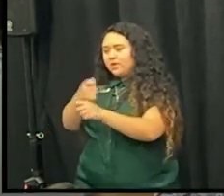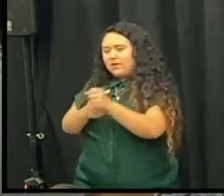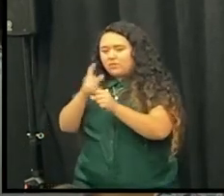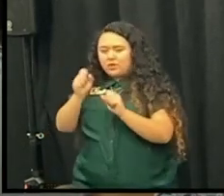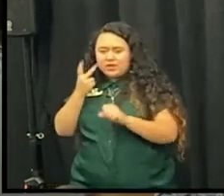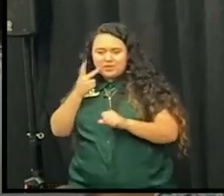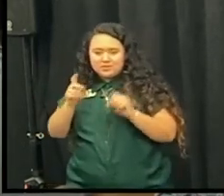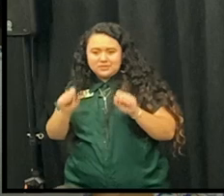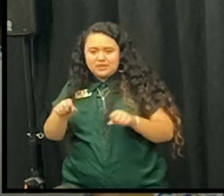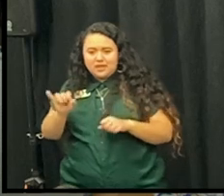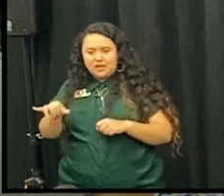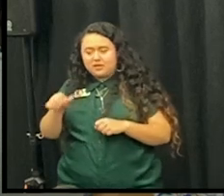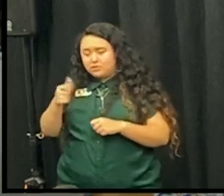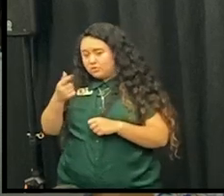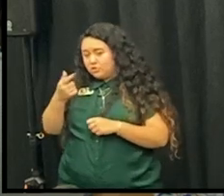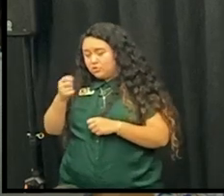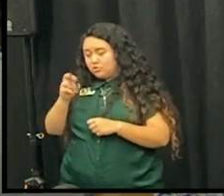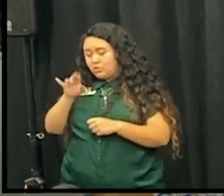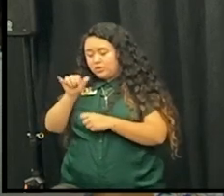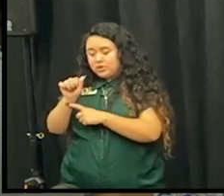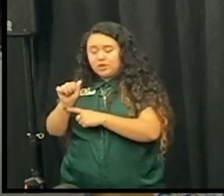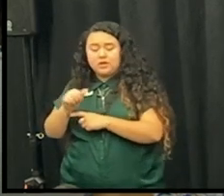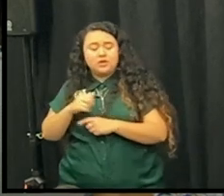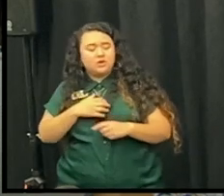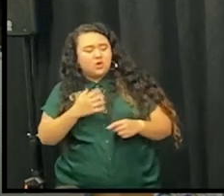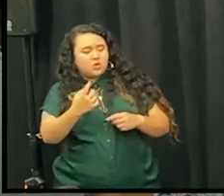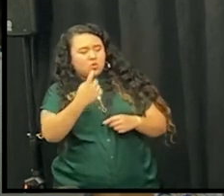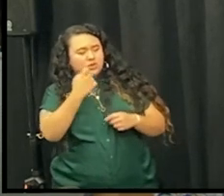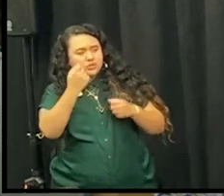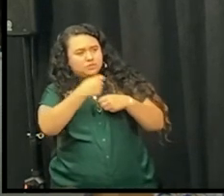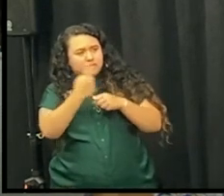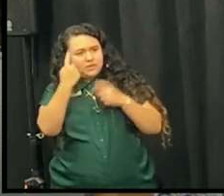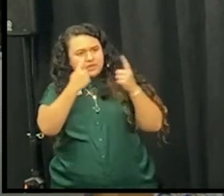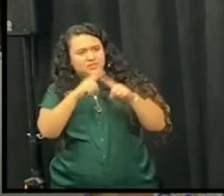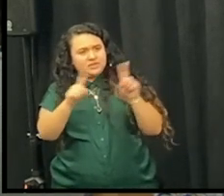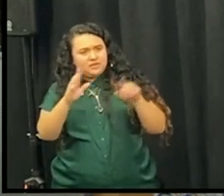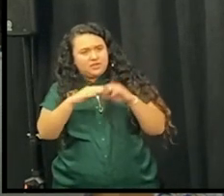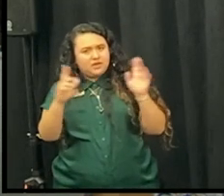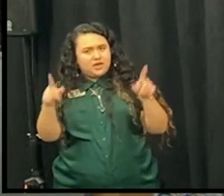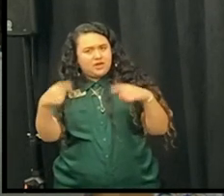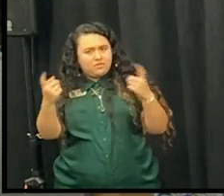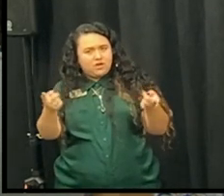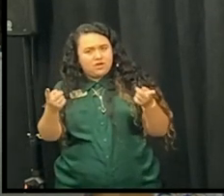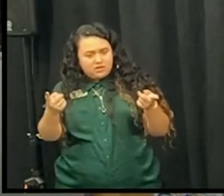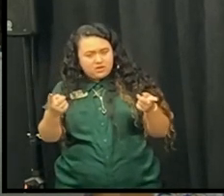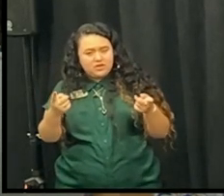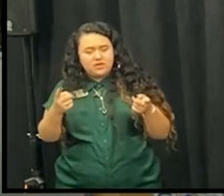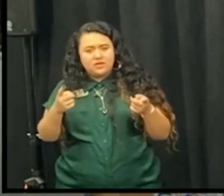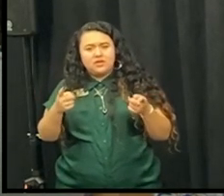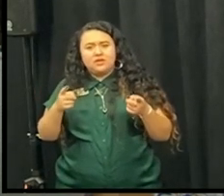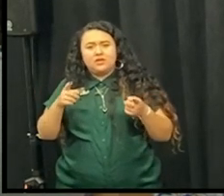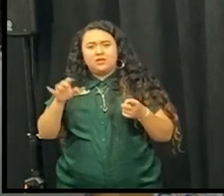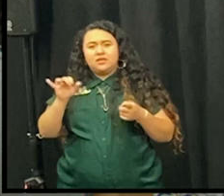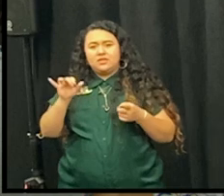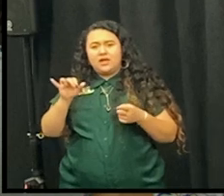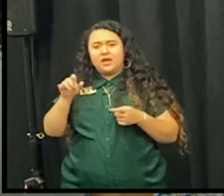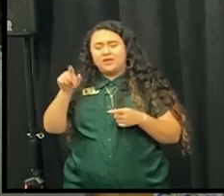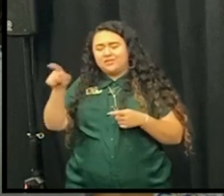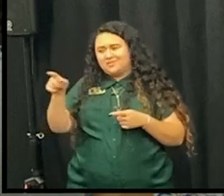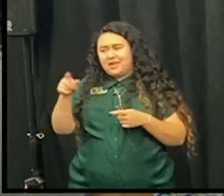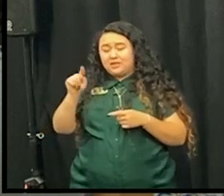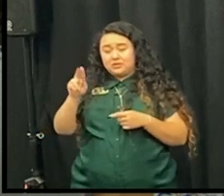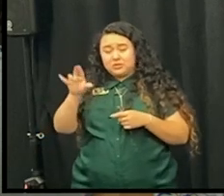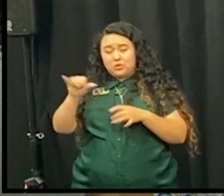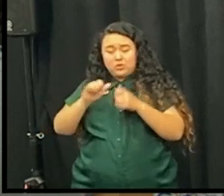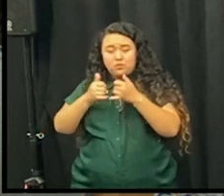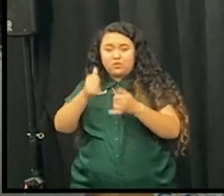it. Georgia? Your question's making me think about this differently than I ever have, because, of course, that is, Janine Tesori said it at the Tony Awards, for girls, you